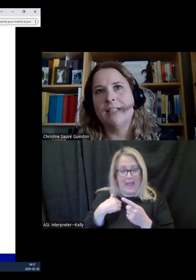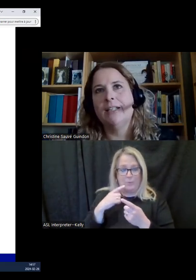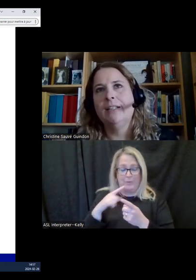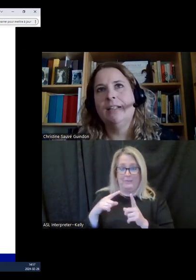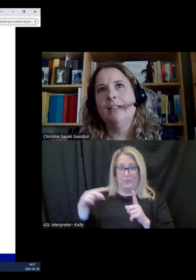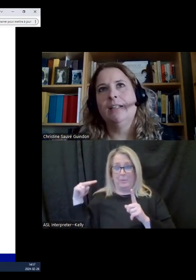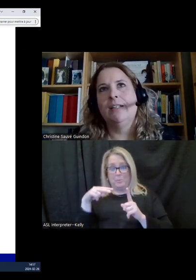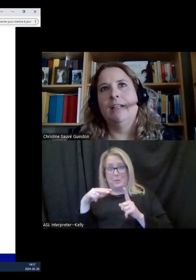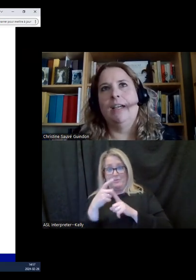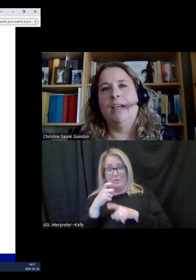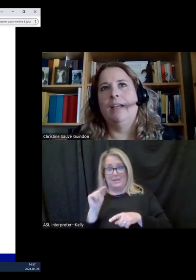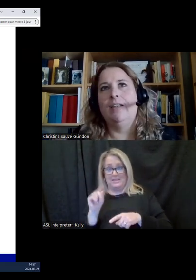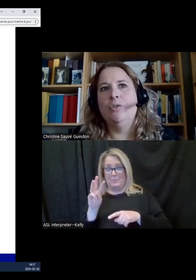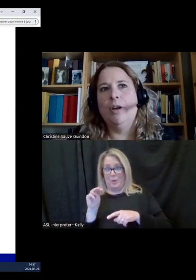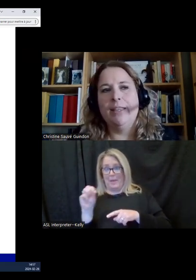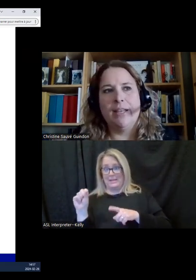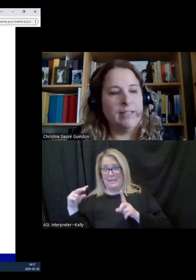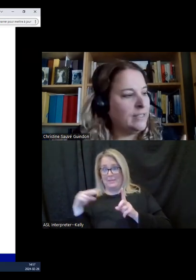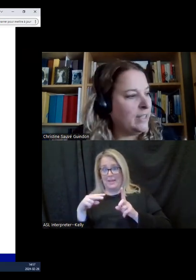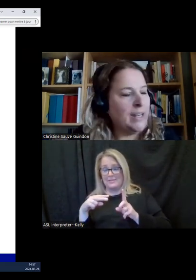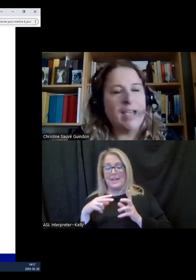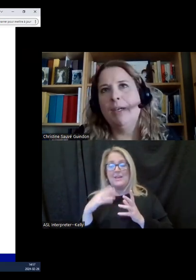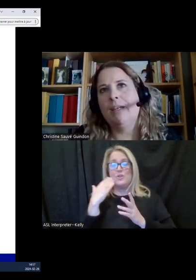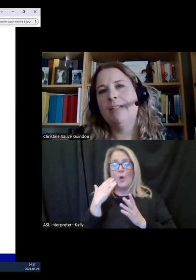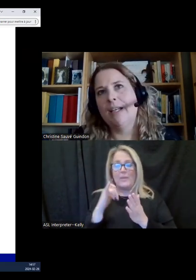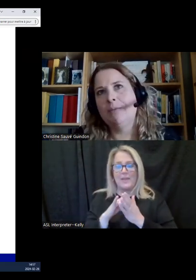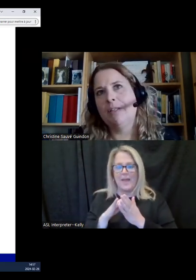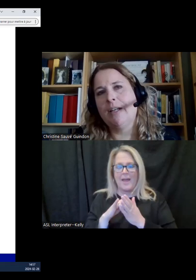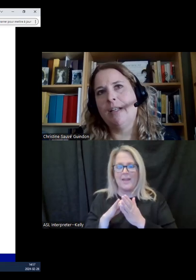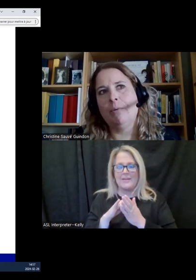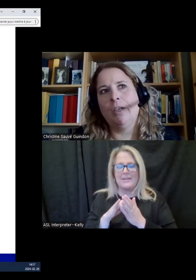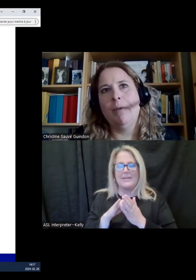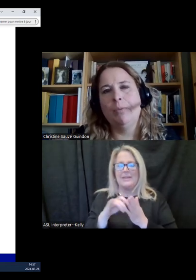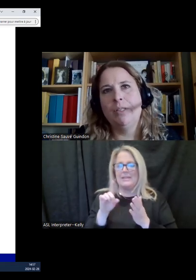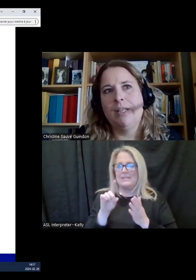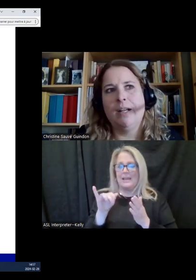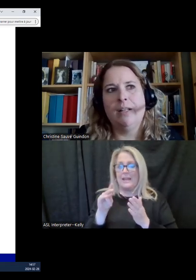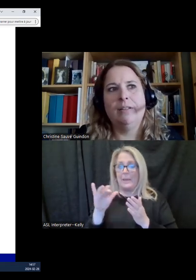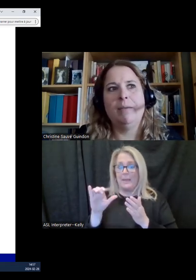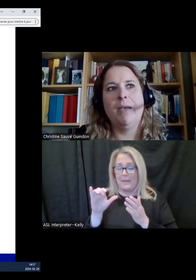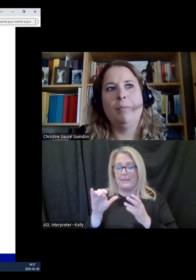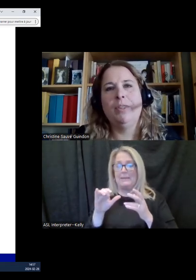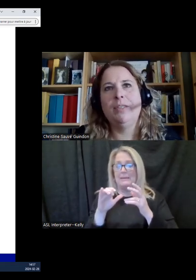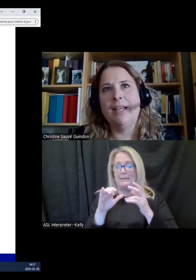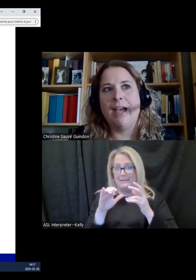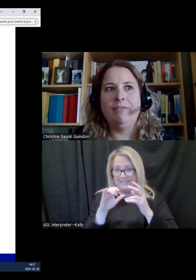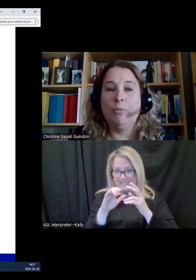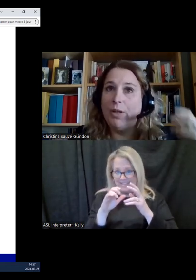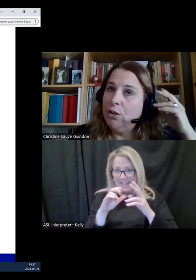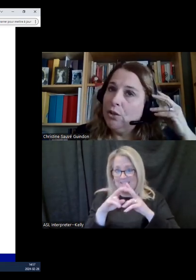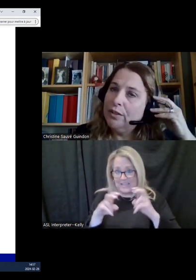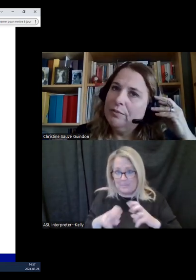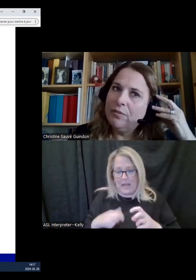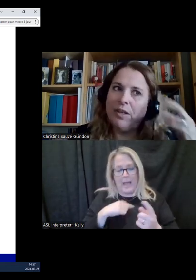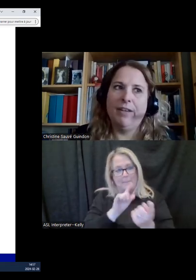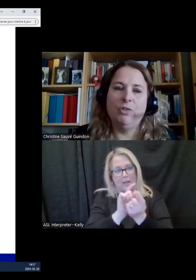lens? And knowing that it's a dynamic assessment, the tactile working memory scale, I met with the staff when